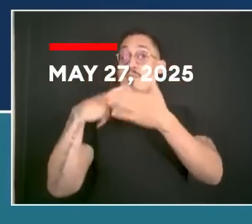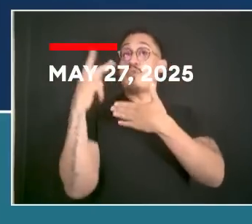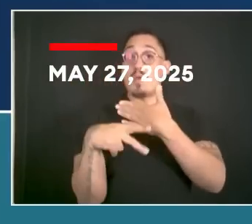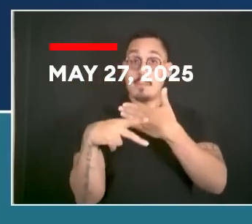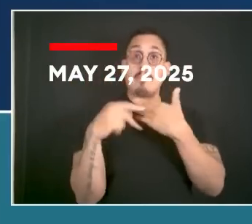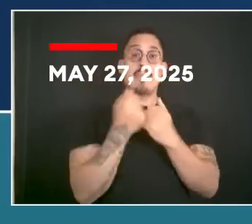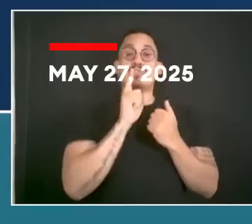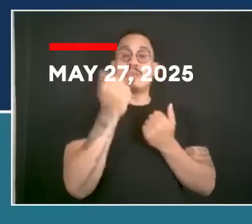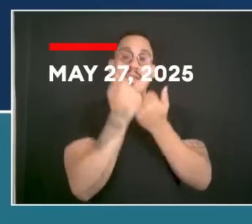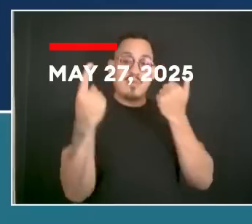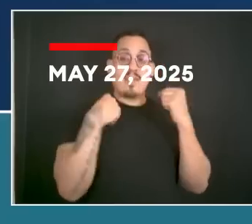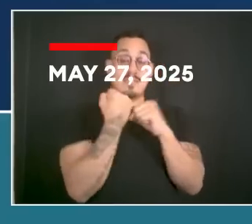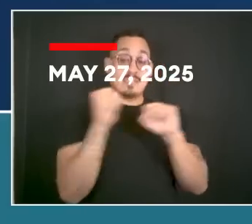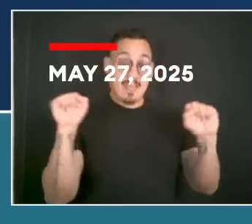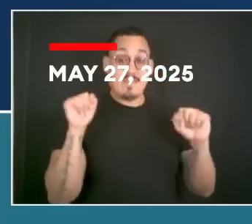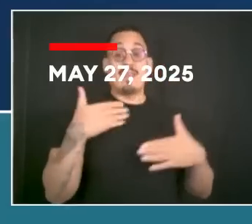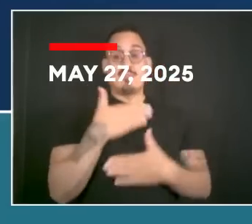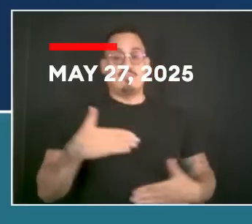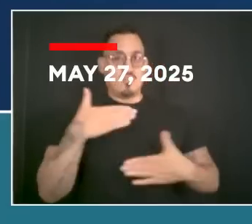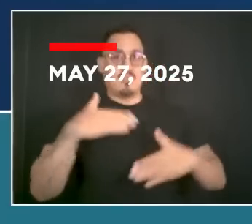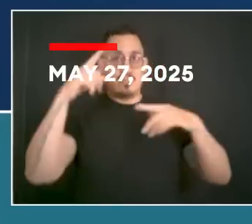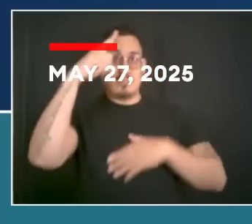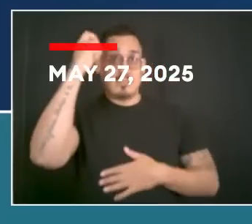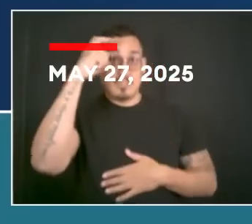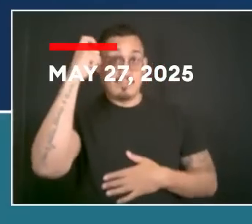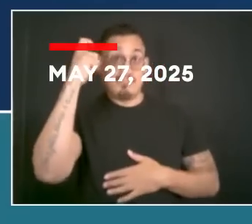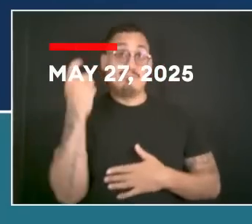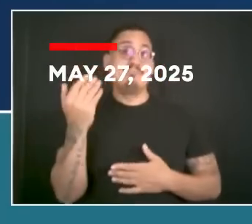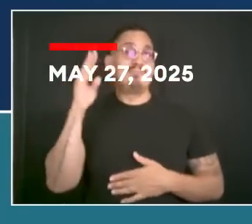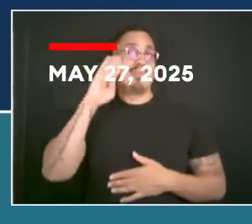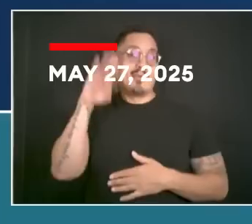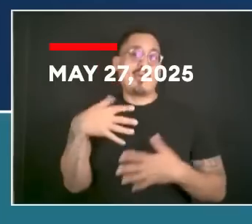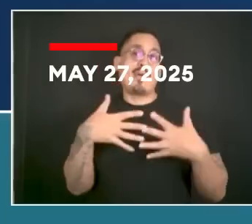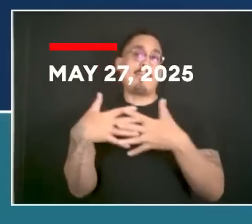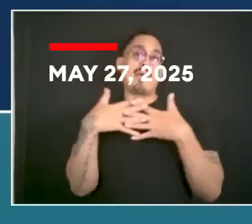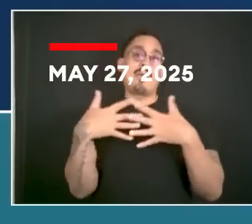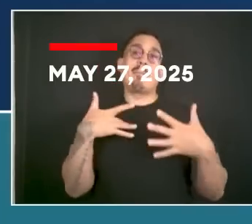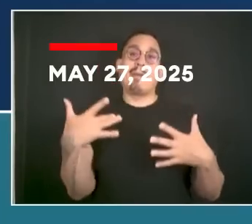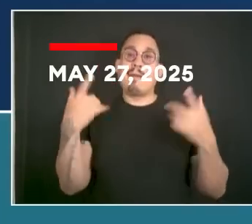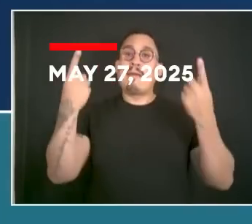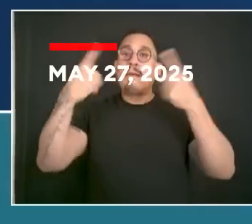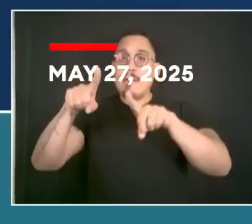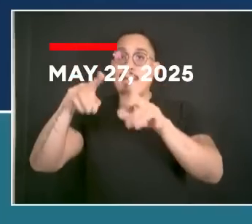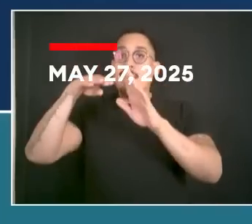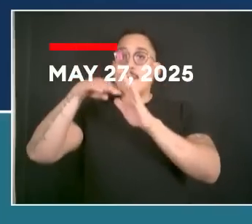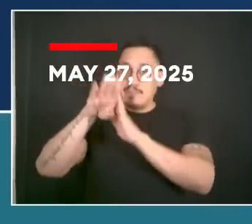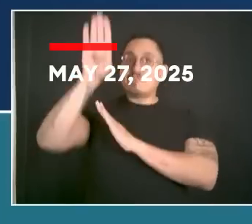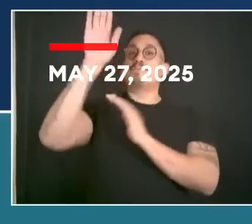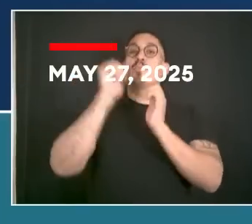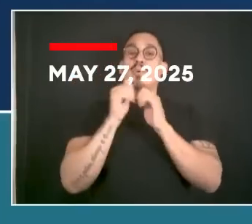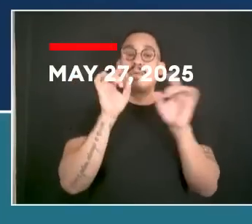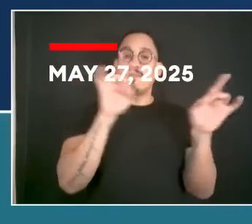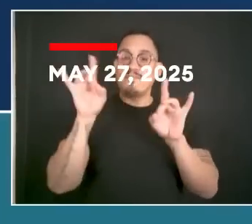enjoyable summer. We know what happens across the country during the summer months. You see an uptick in violence, and we are going to